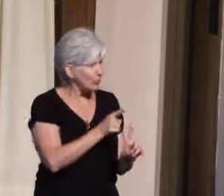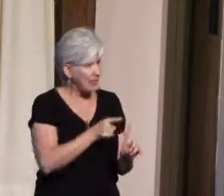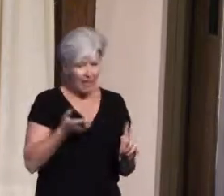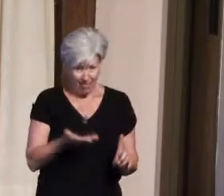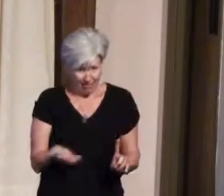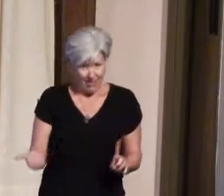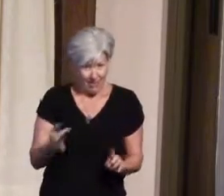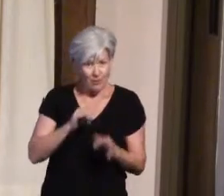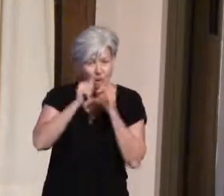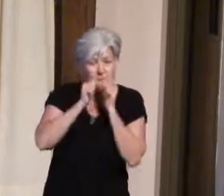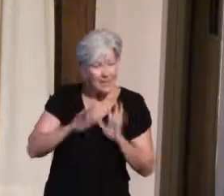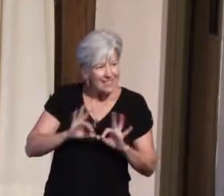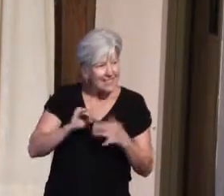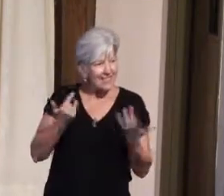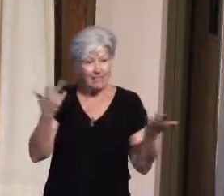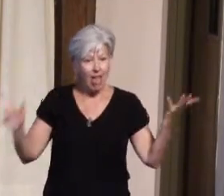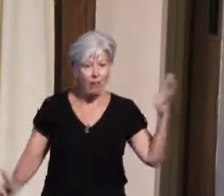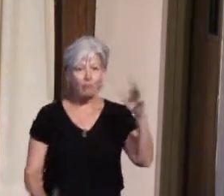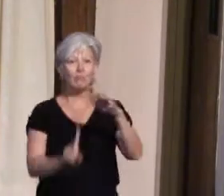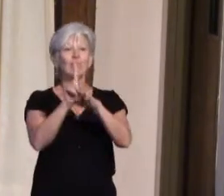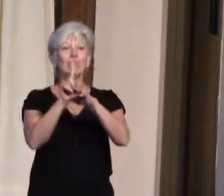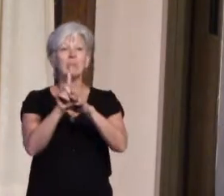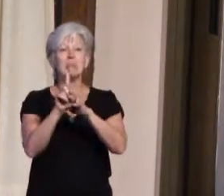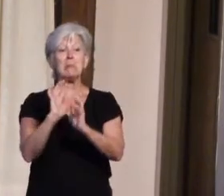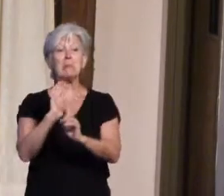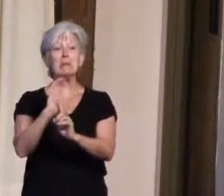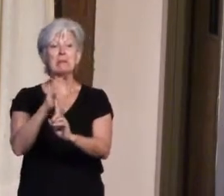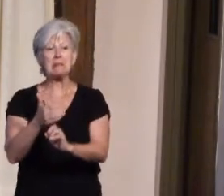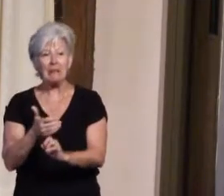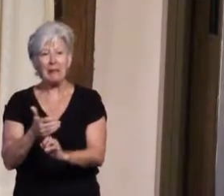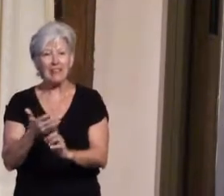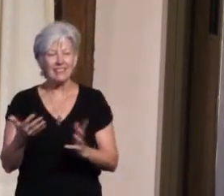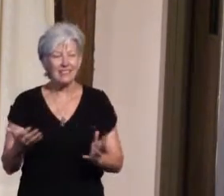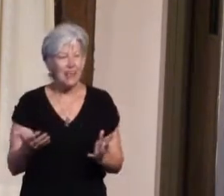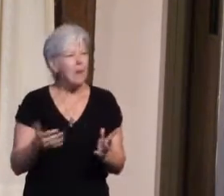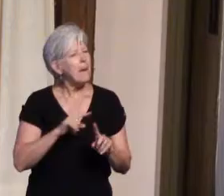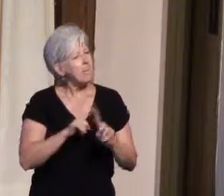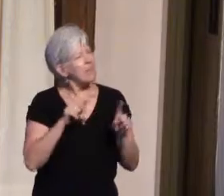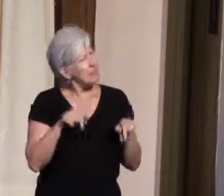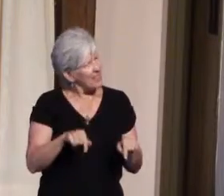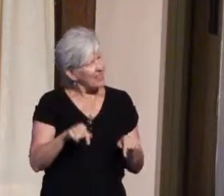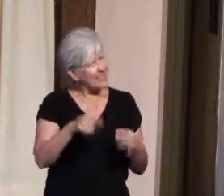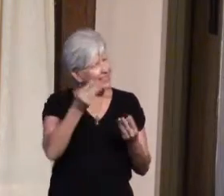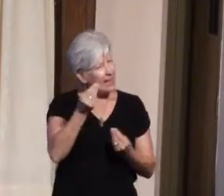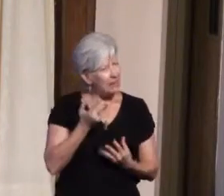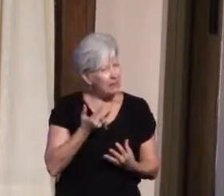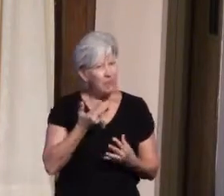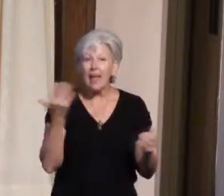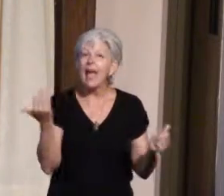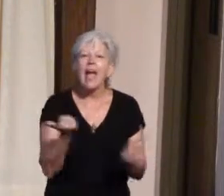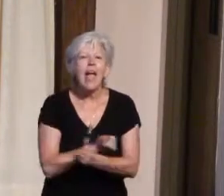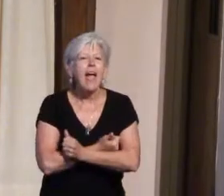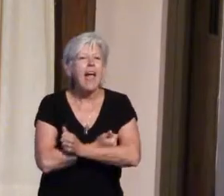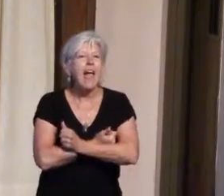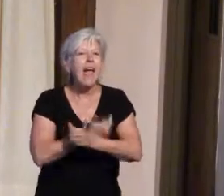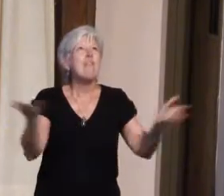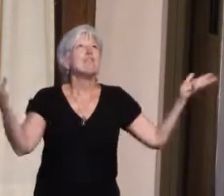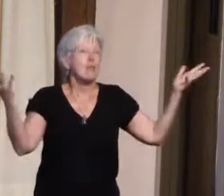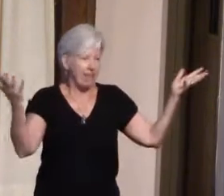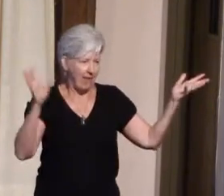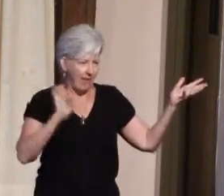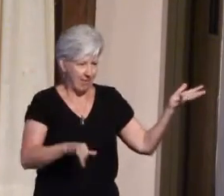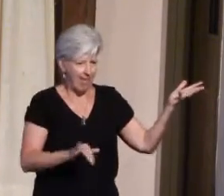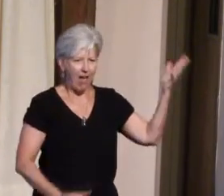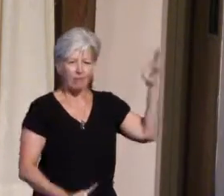to tells me that everything that shows up in my life comes to bless me. It shows up for a reason.